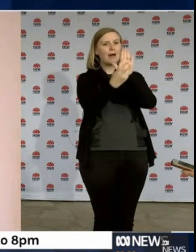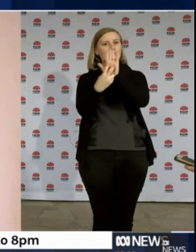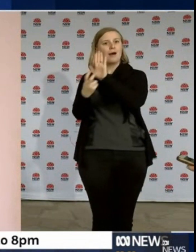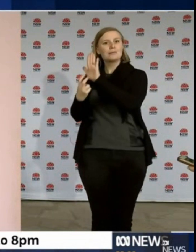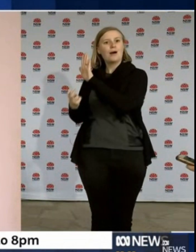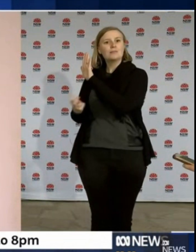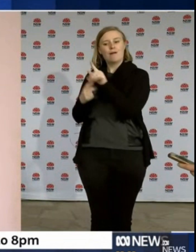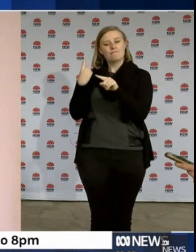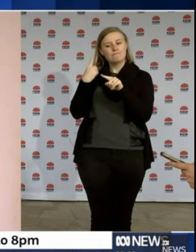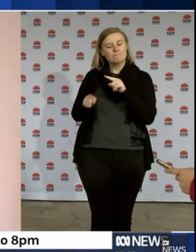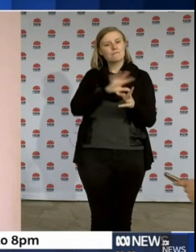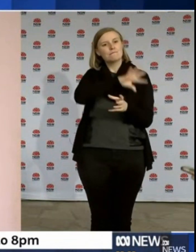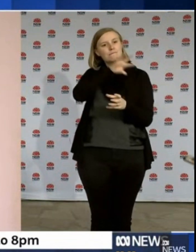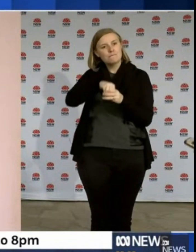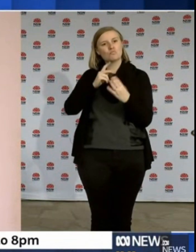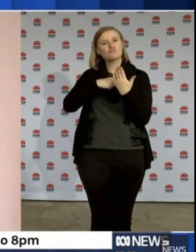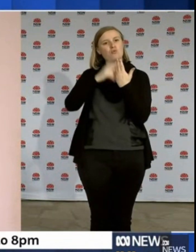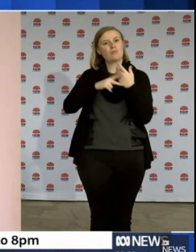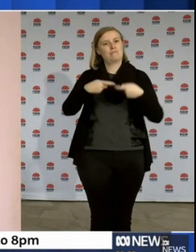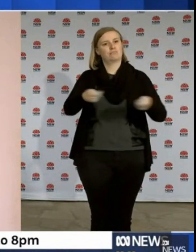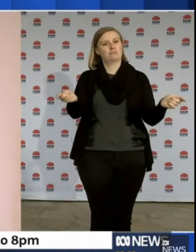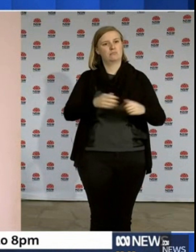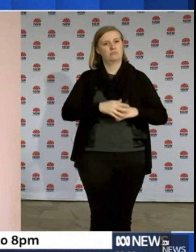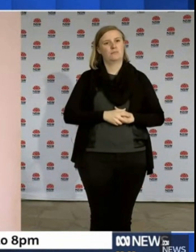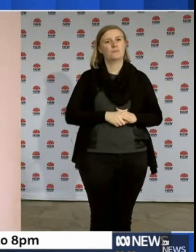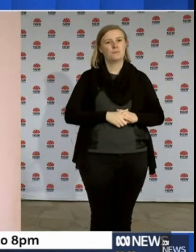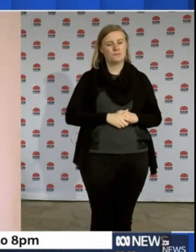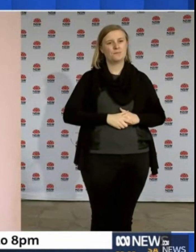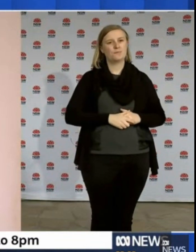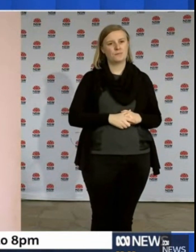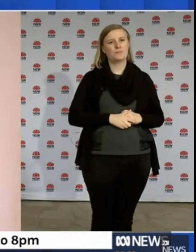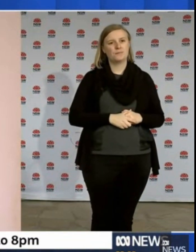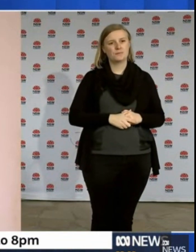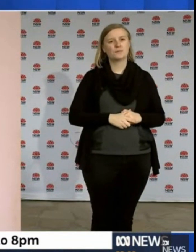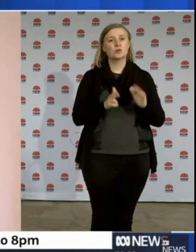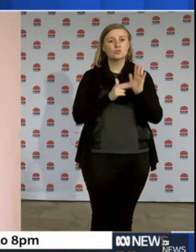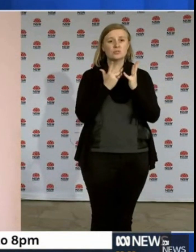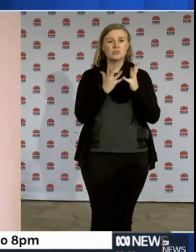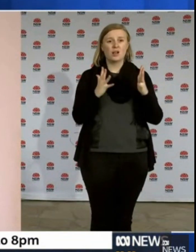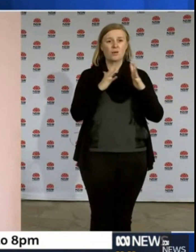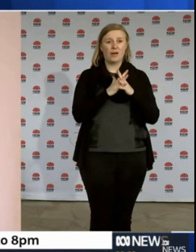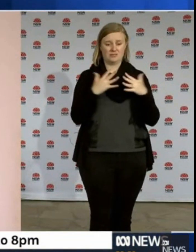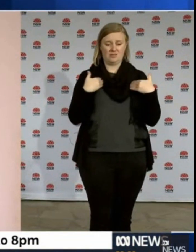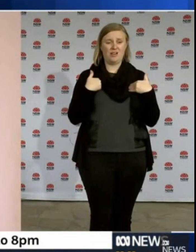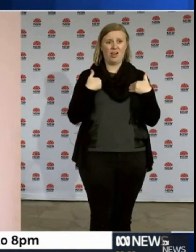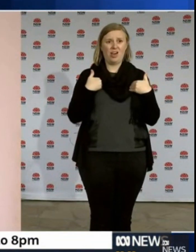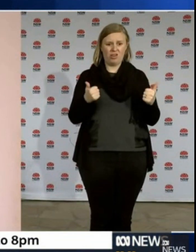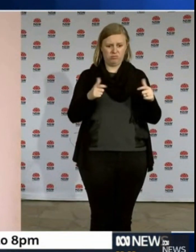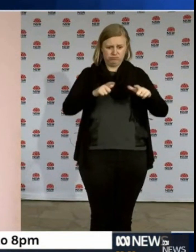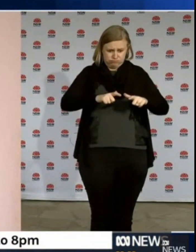because we know New South Wales Health, we are managing the nation's largest quarantine system, the largest health